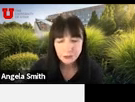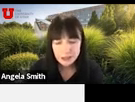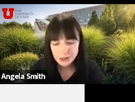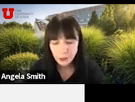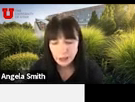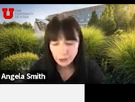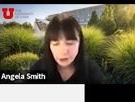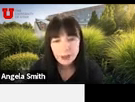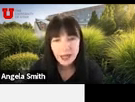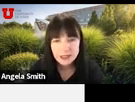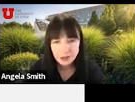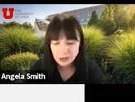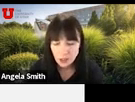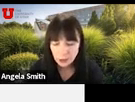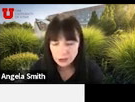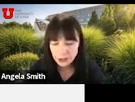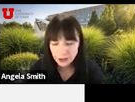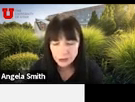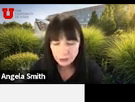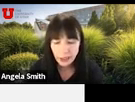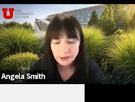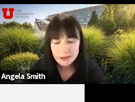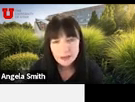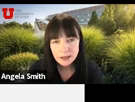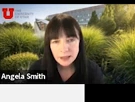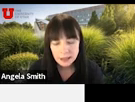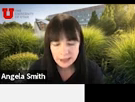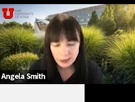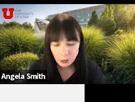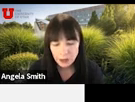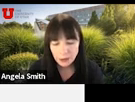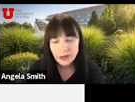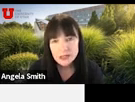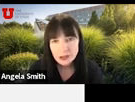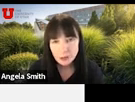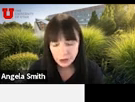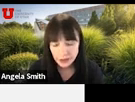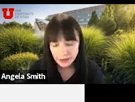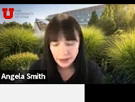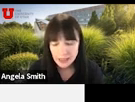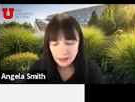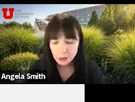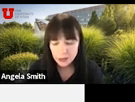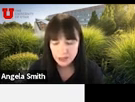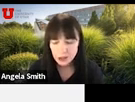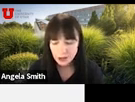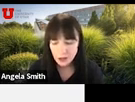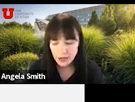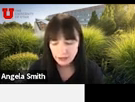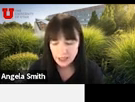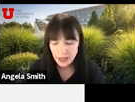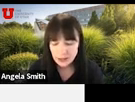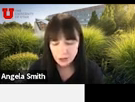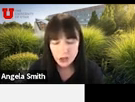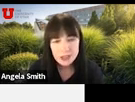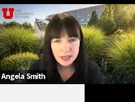First, in a recent tweet, Gregory Mansfield, a wheelchair user, writes, "Disabled people are still put in the untenable position of